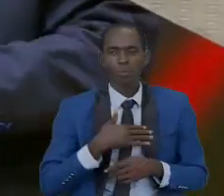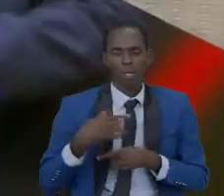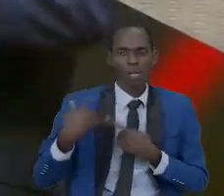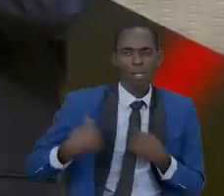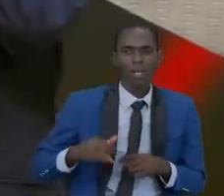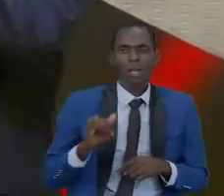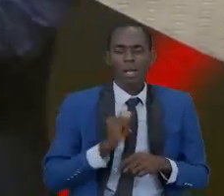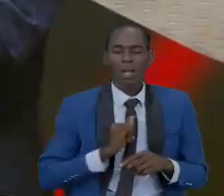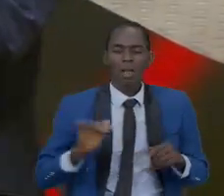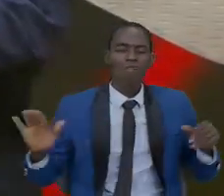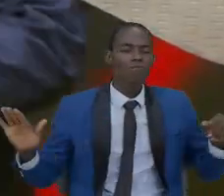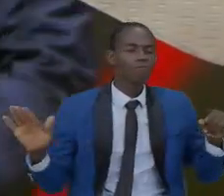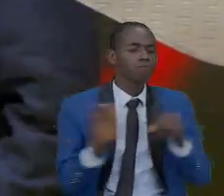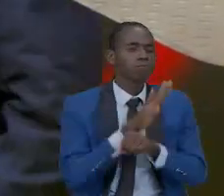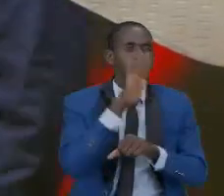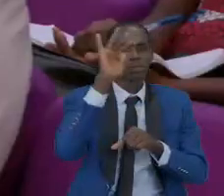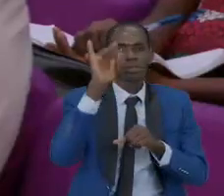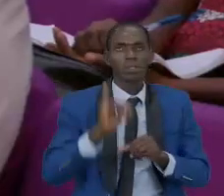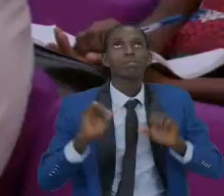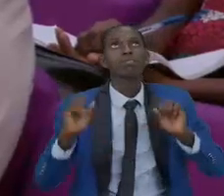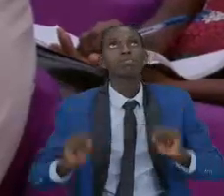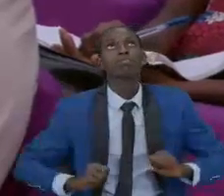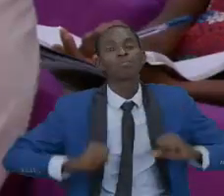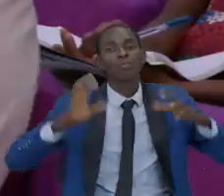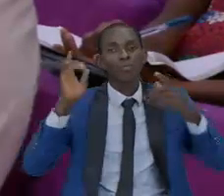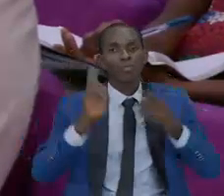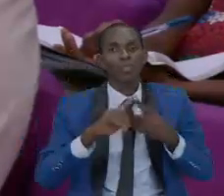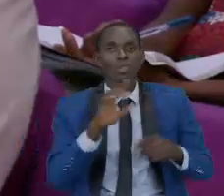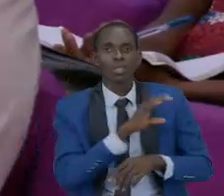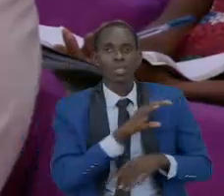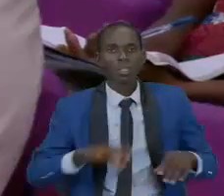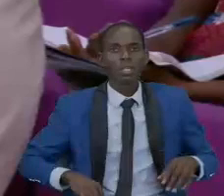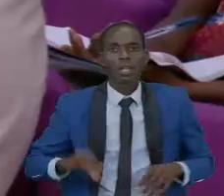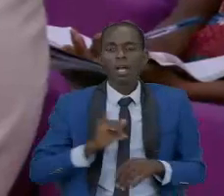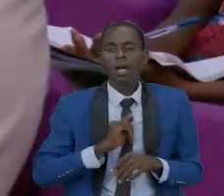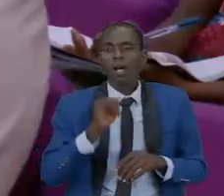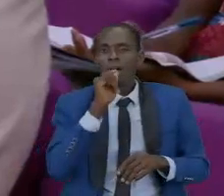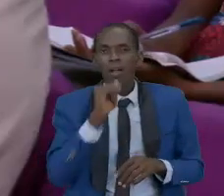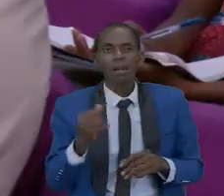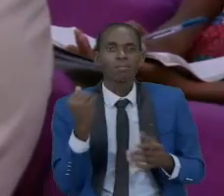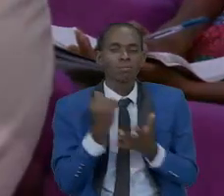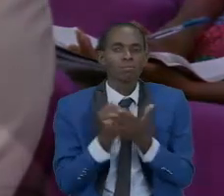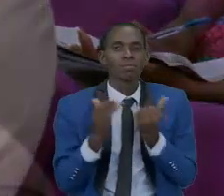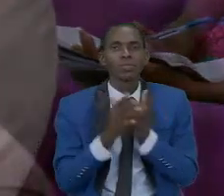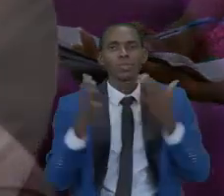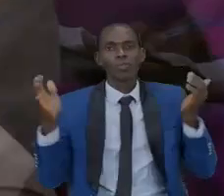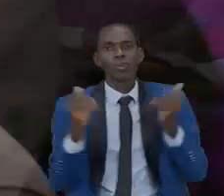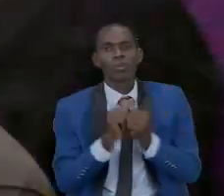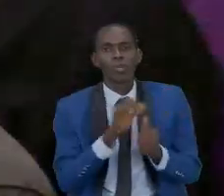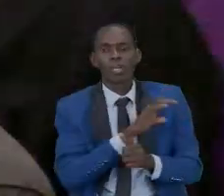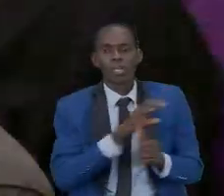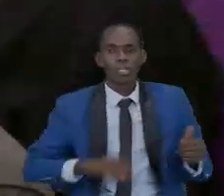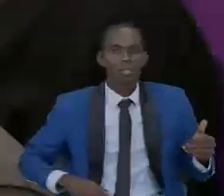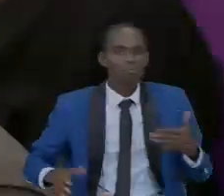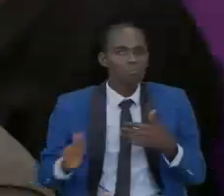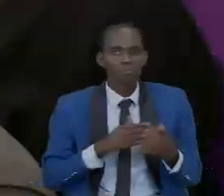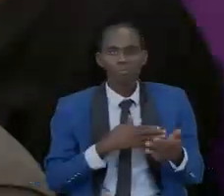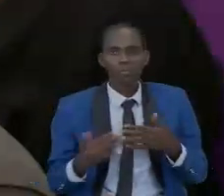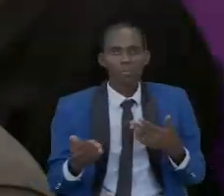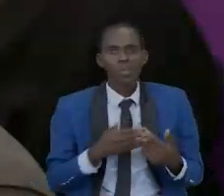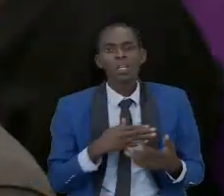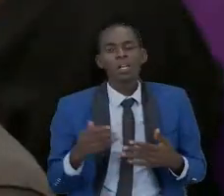I fully surrendered unto Christ I am crucified with Christ nevertheless